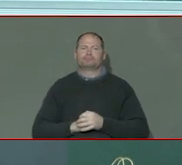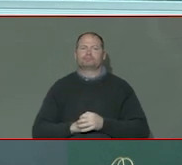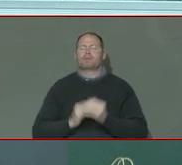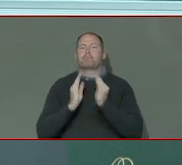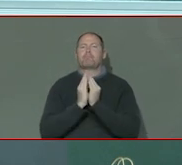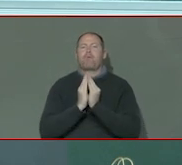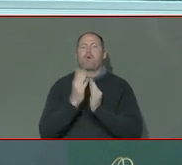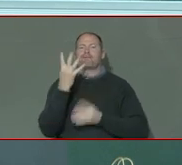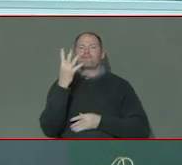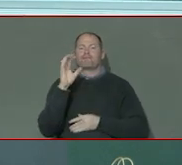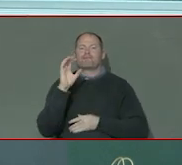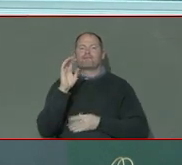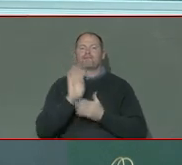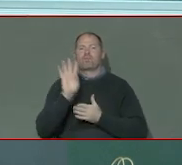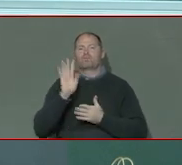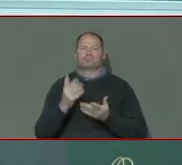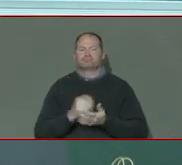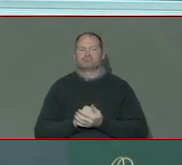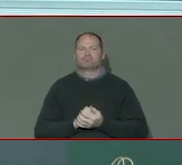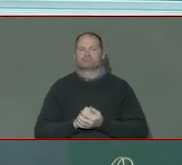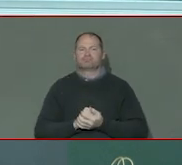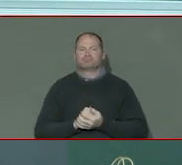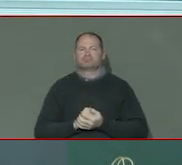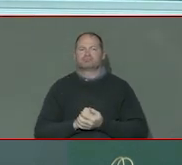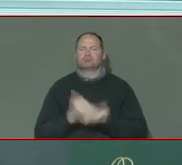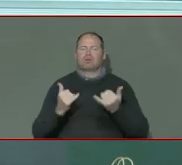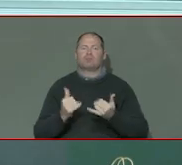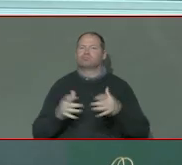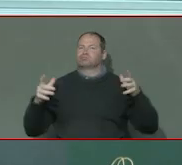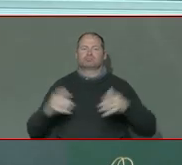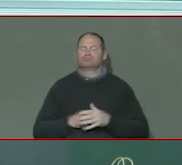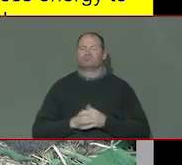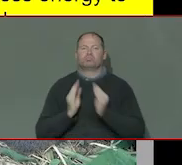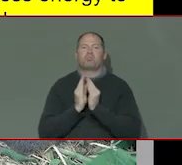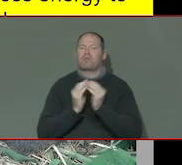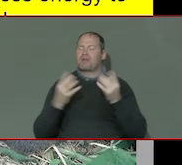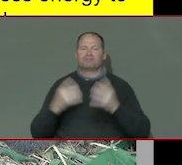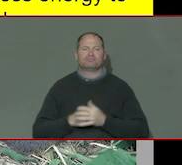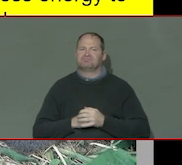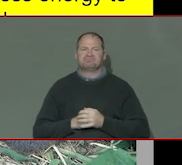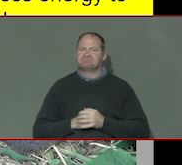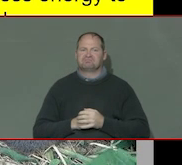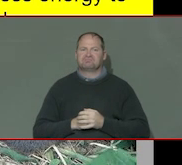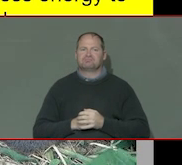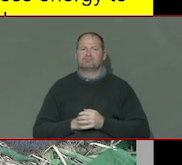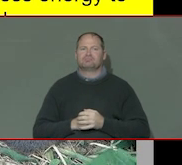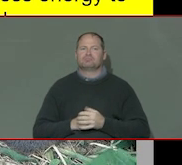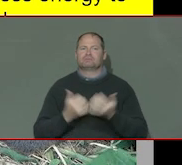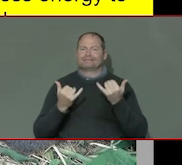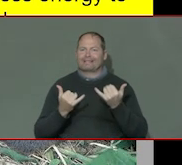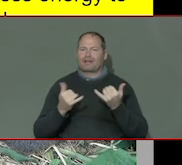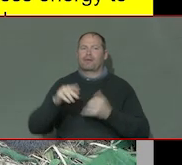marks, so it is not a big part of our paper 1. The difference between precocial